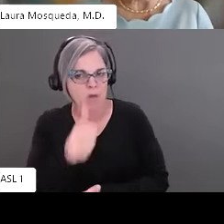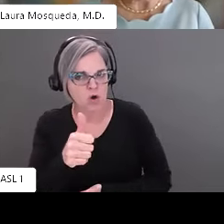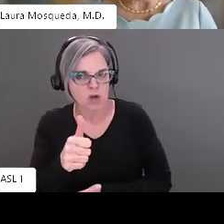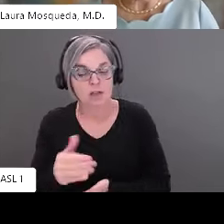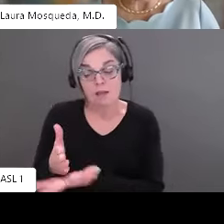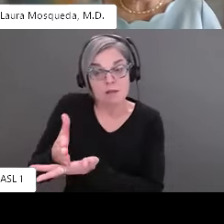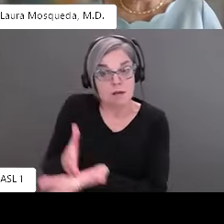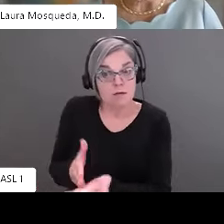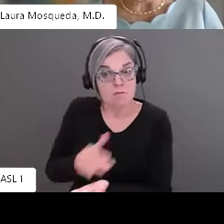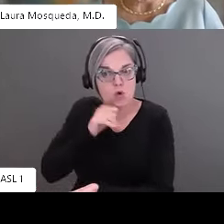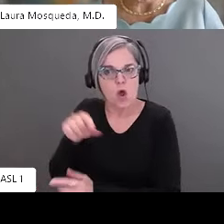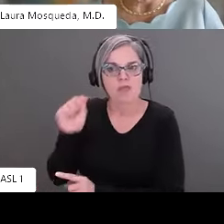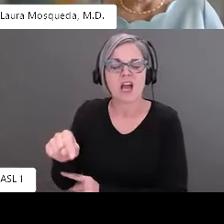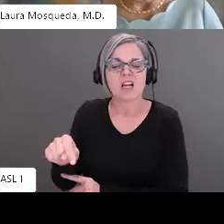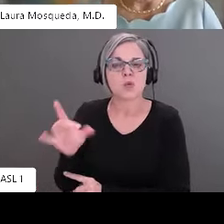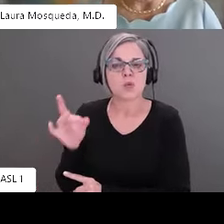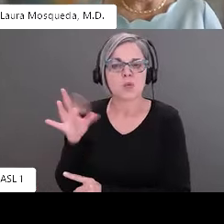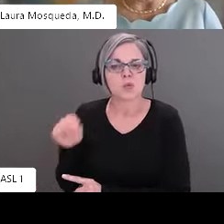don't have this insight